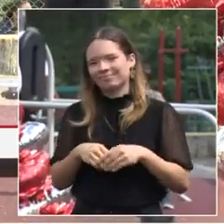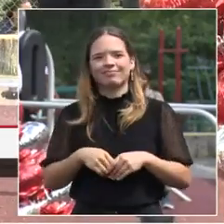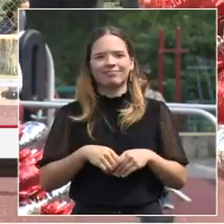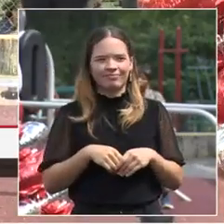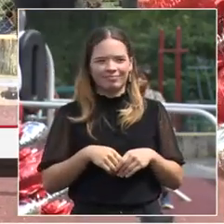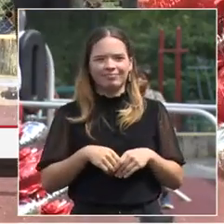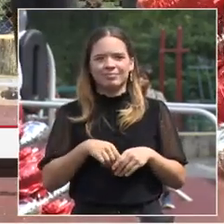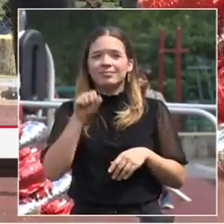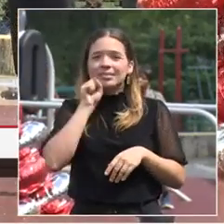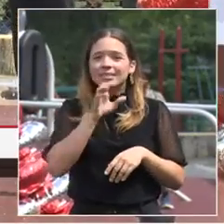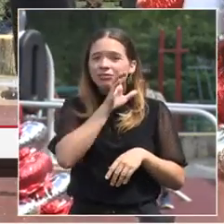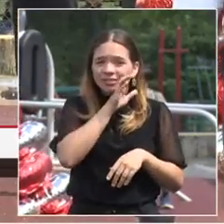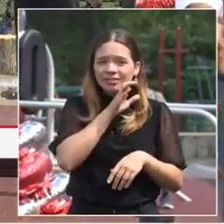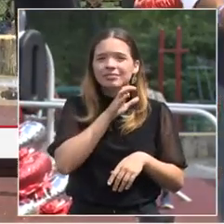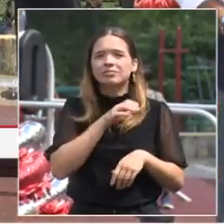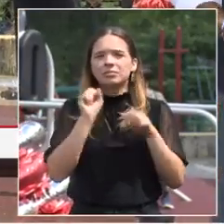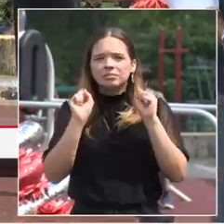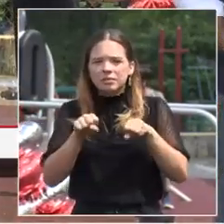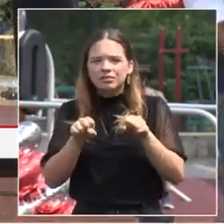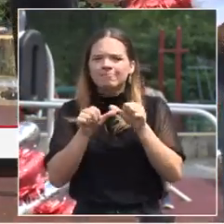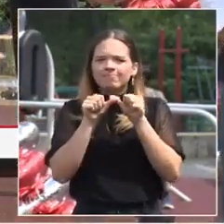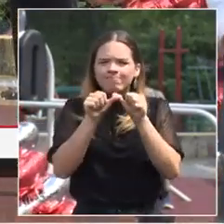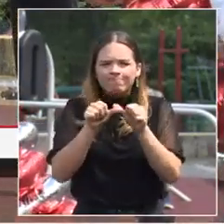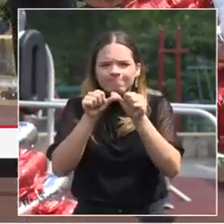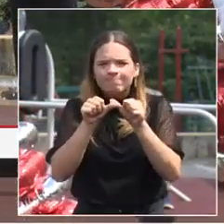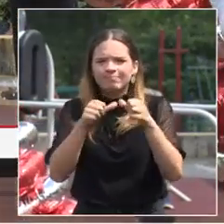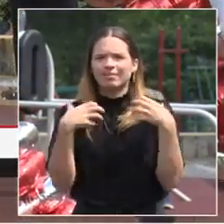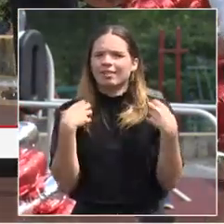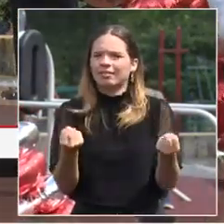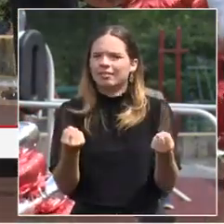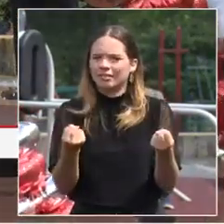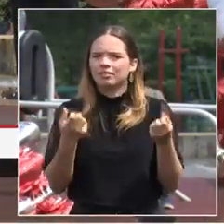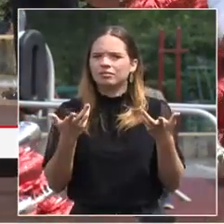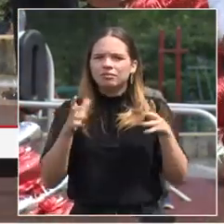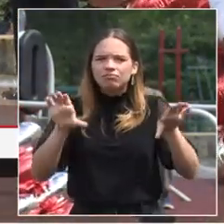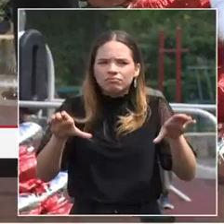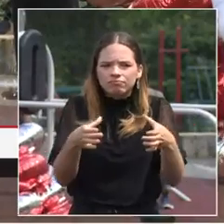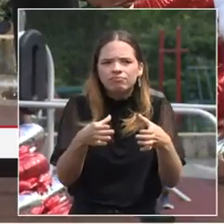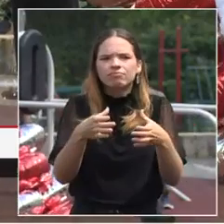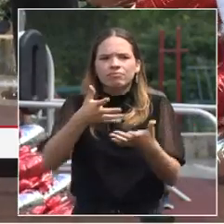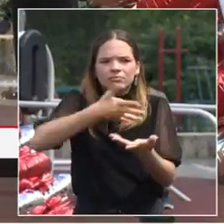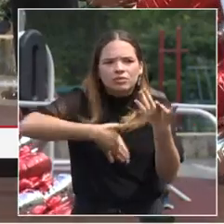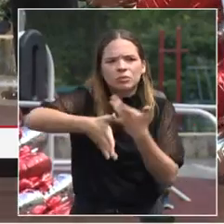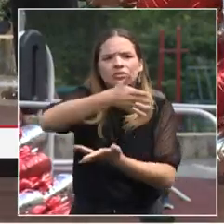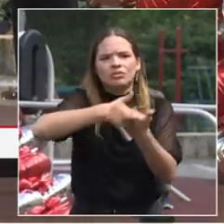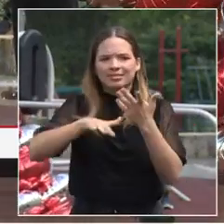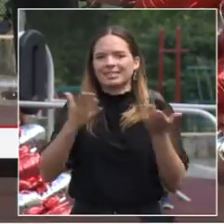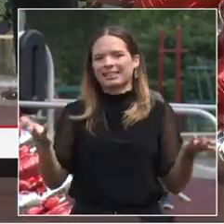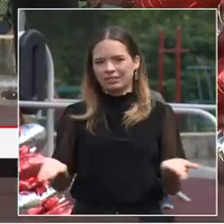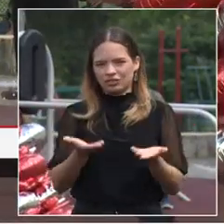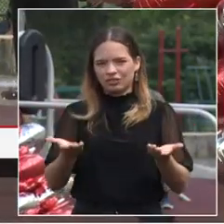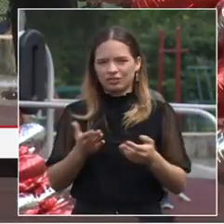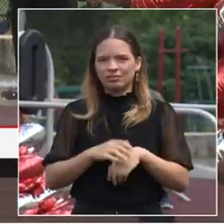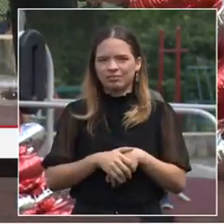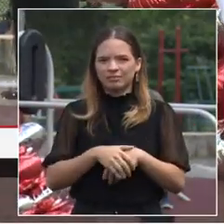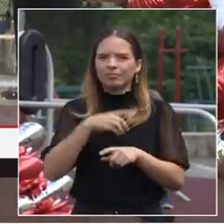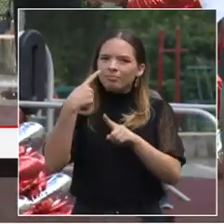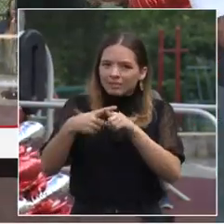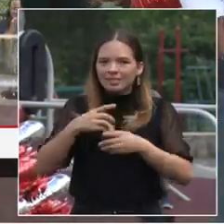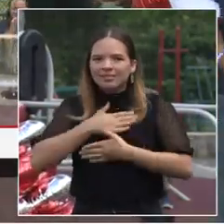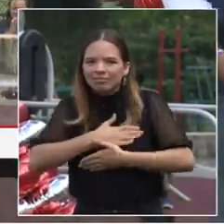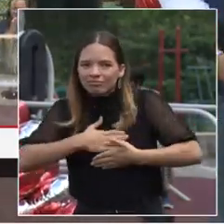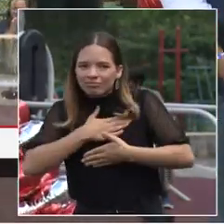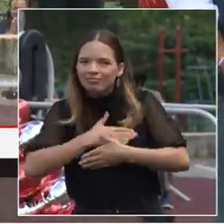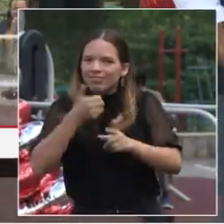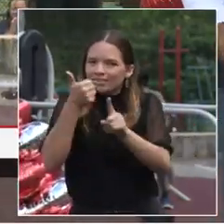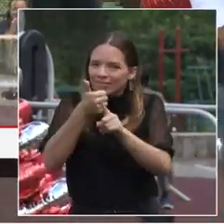be able to stay fit, to be able to congregate here, and to be able to just enjoy themselves. That's what this